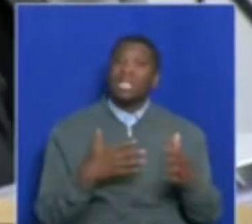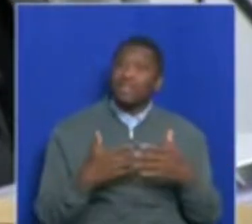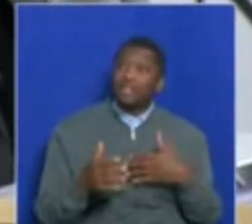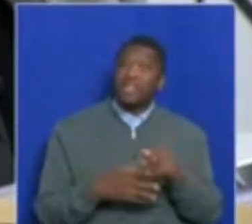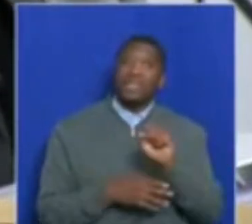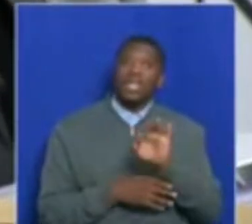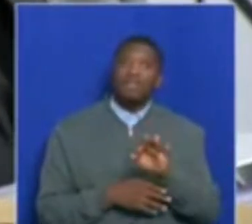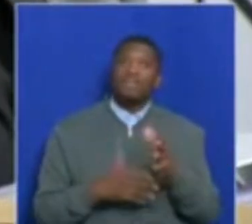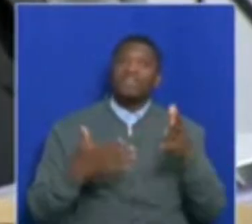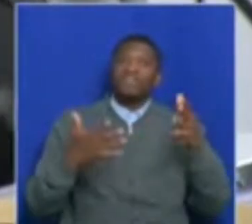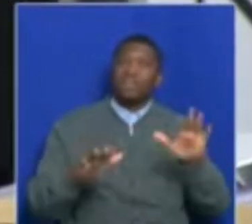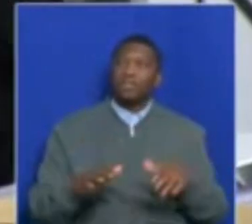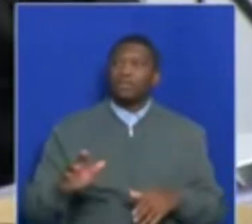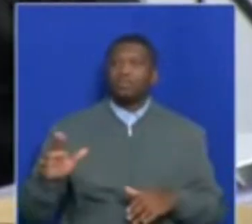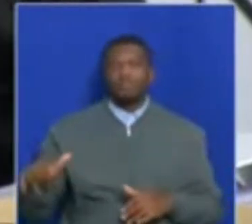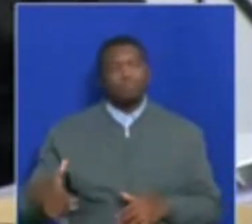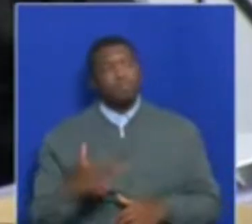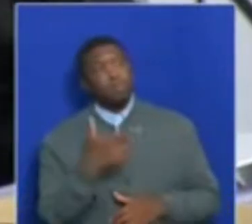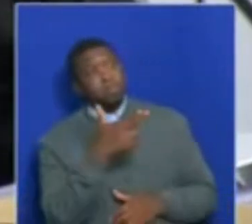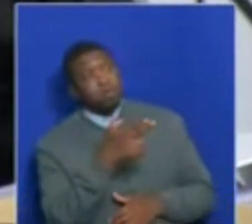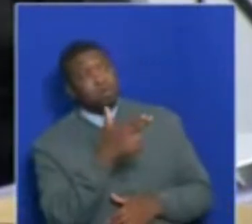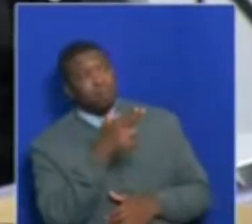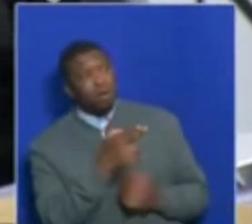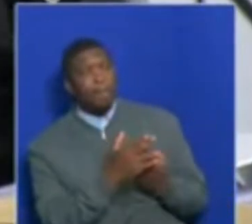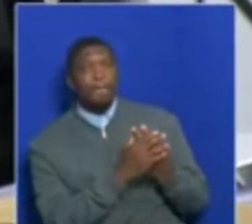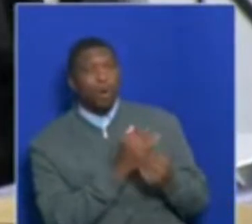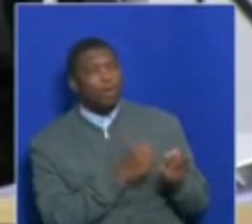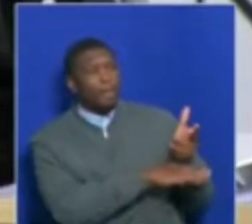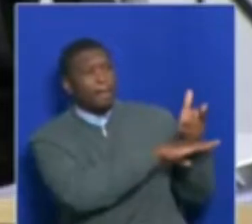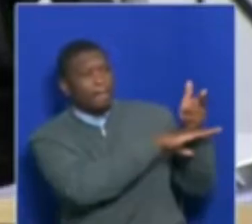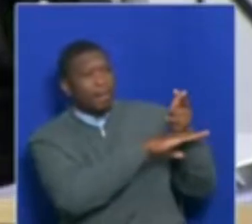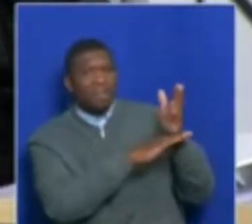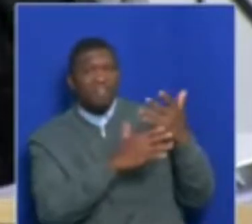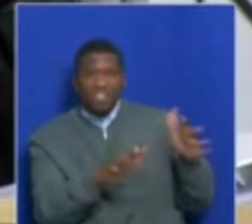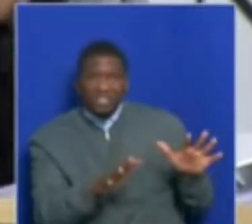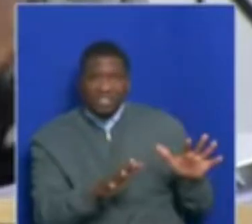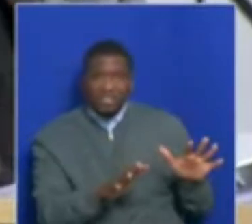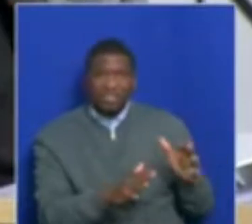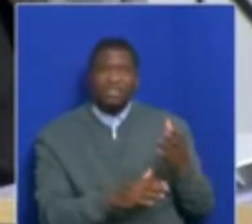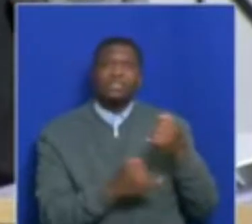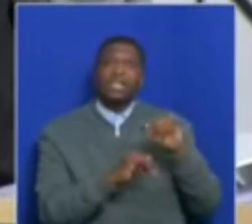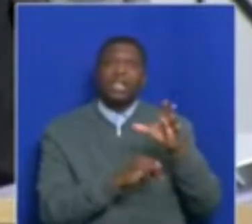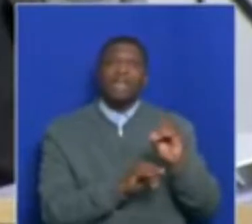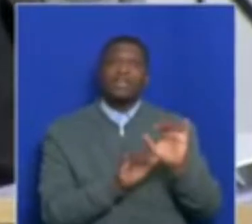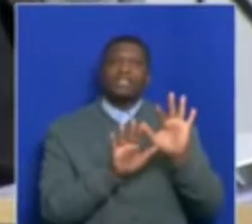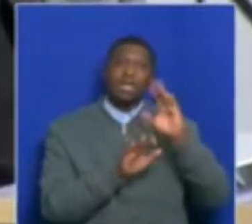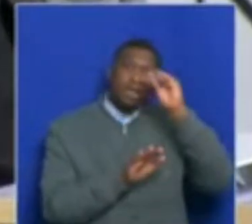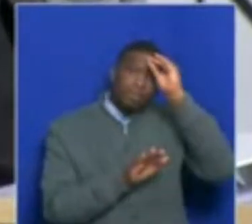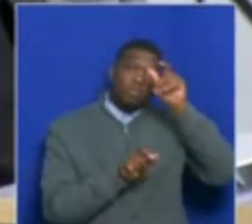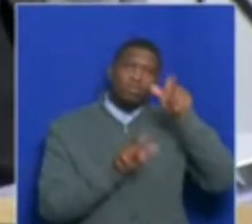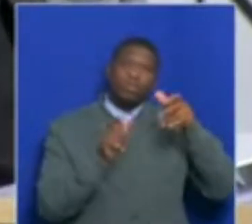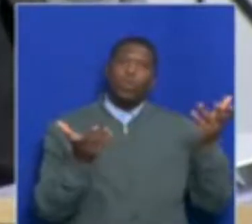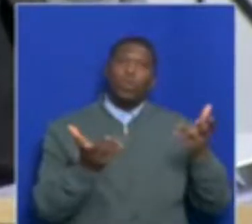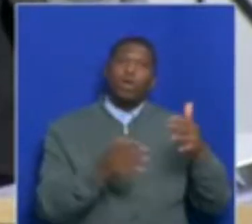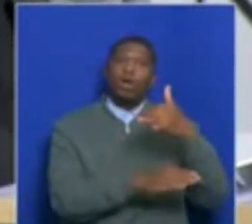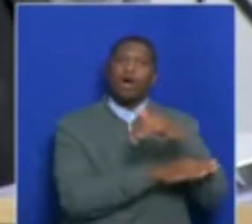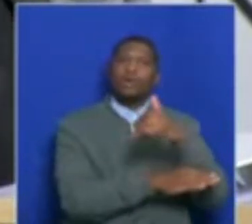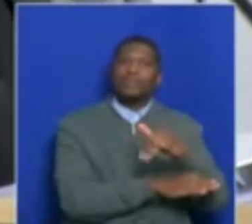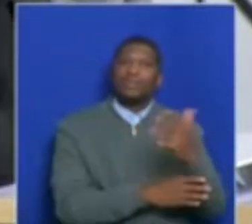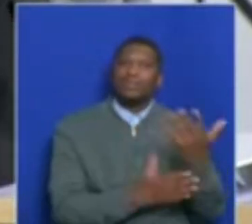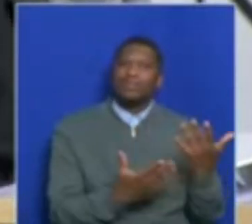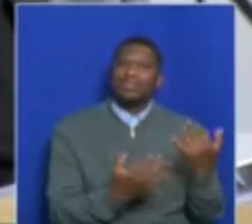those policemen, there were still 10 policemen outside. So he would not have achieved anything.